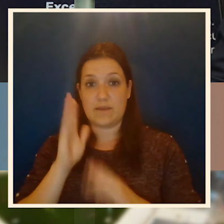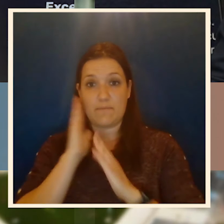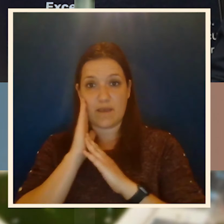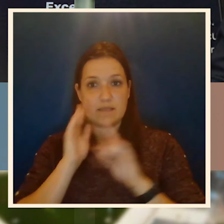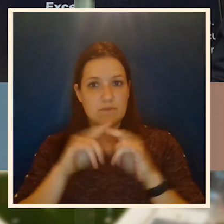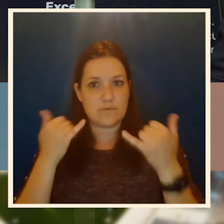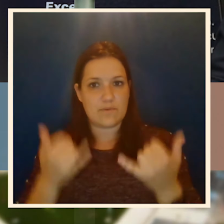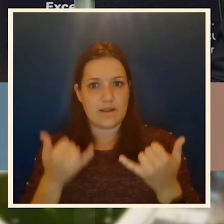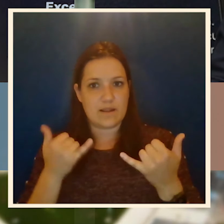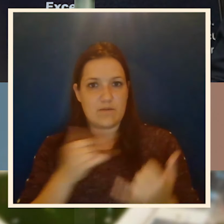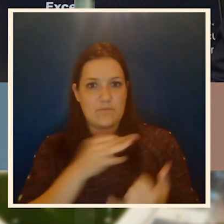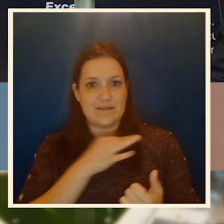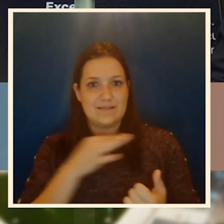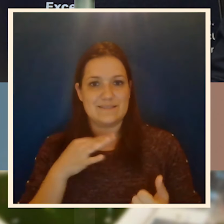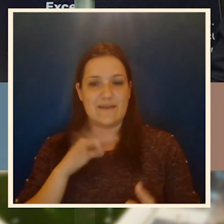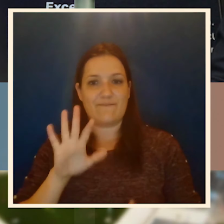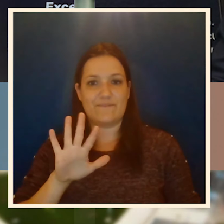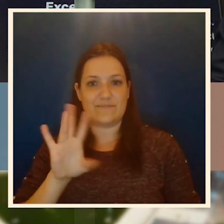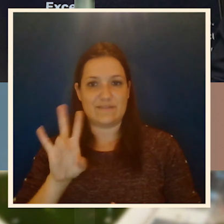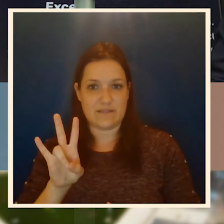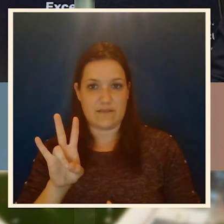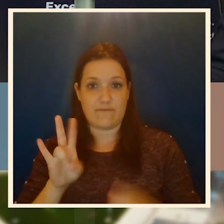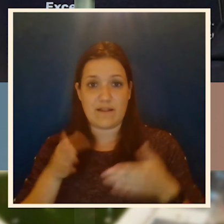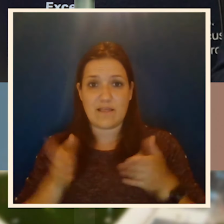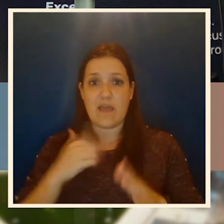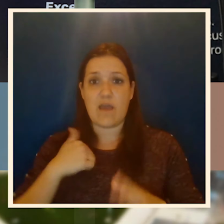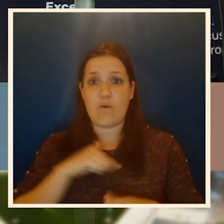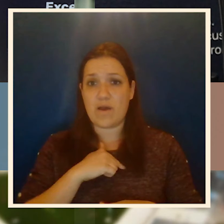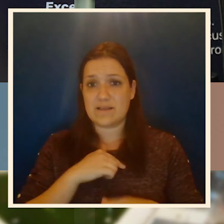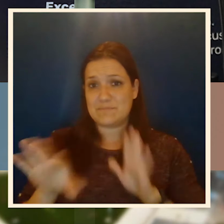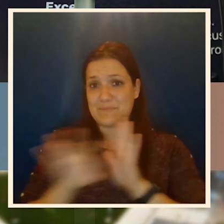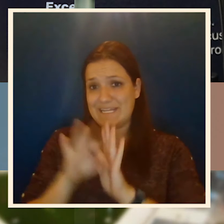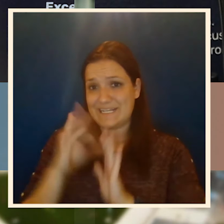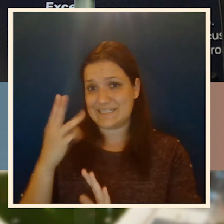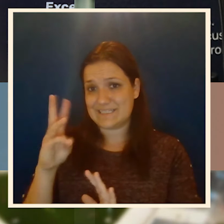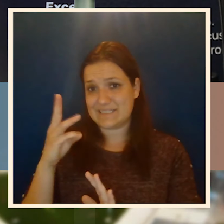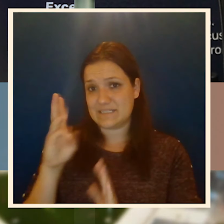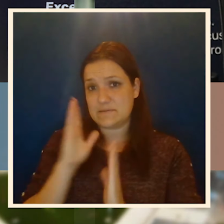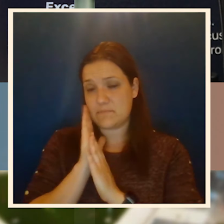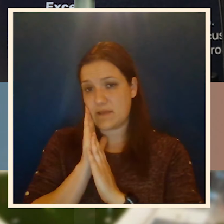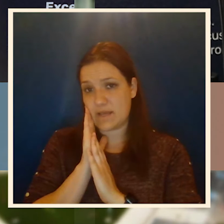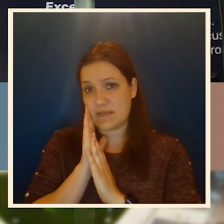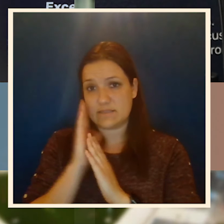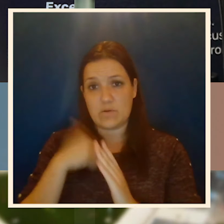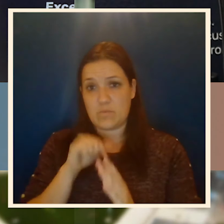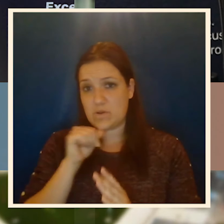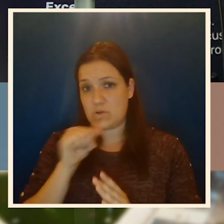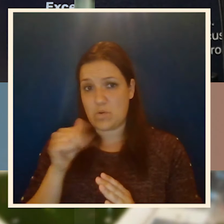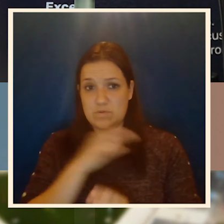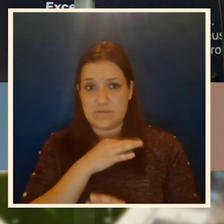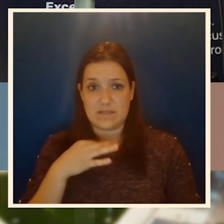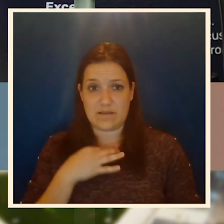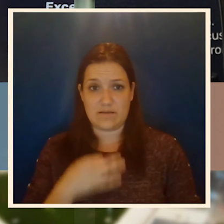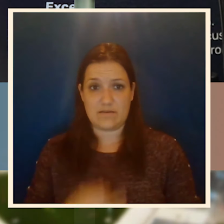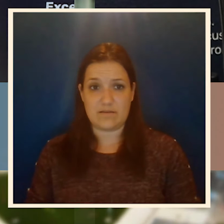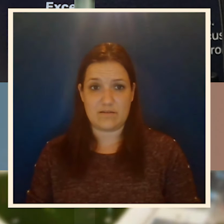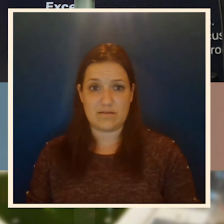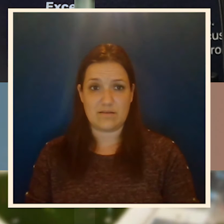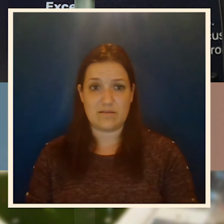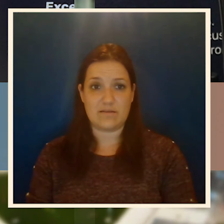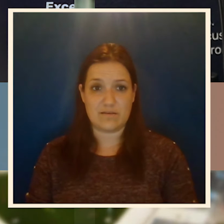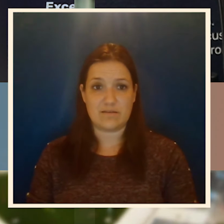now, we can absolutely staff 57. Mm-hmm. And let us pick the 16 beds, you know, that right. we don't staff. And use so, our new